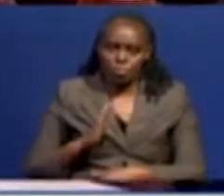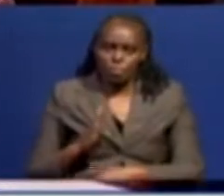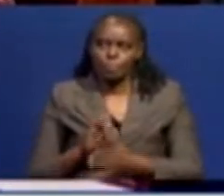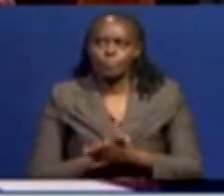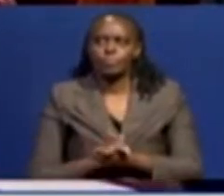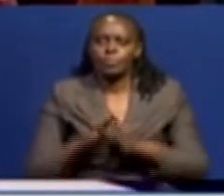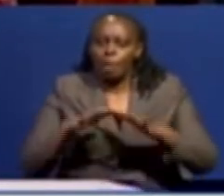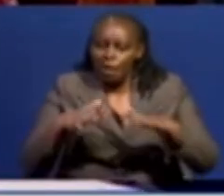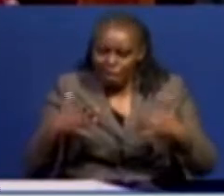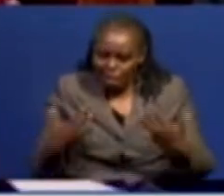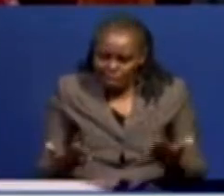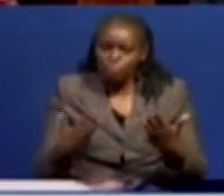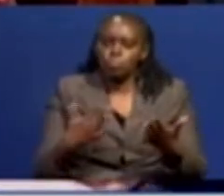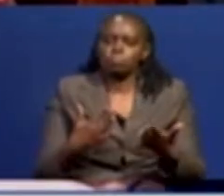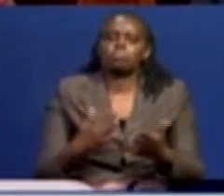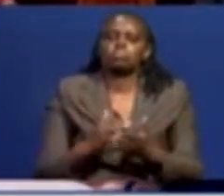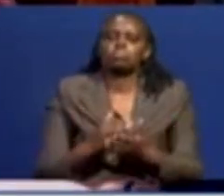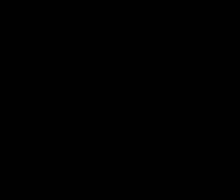Board?